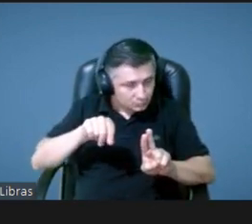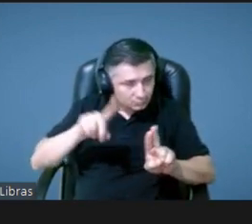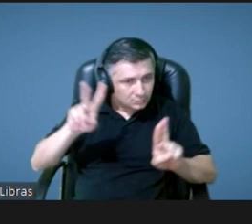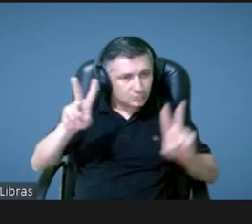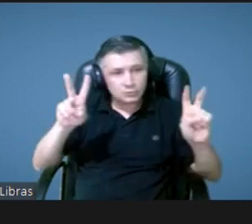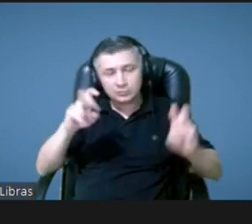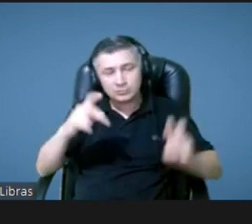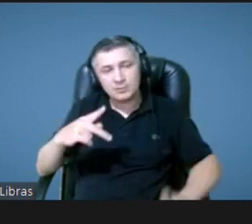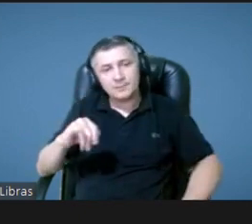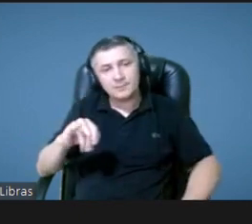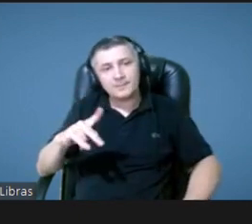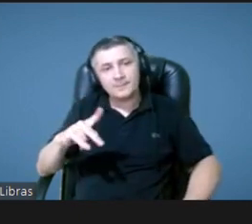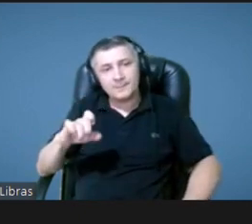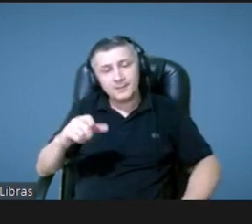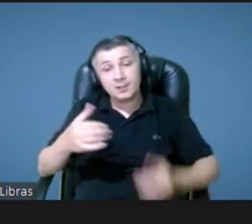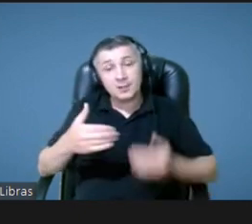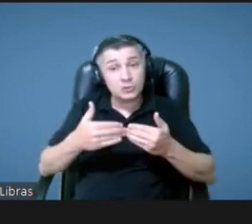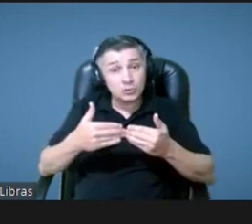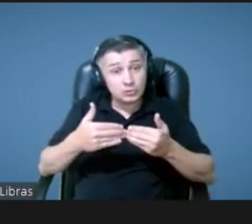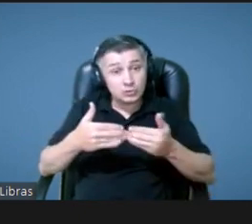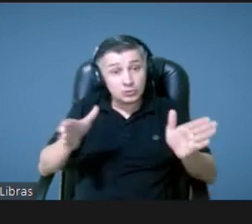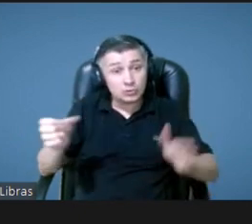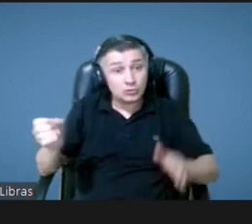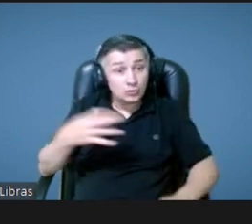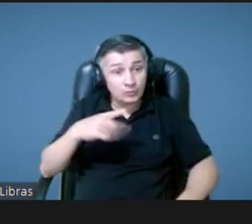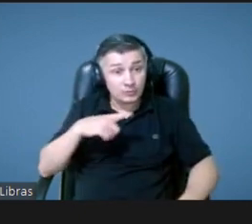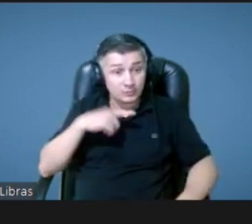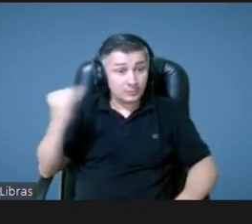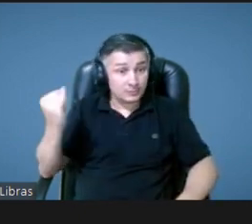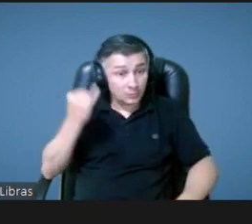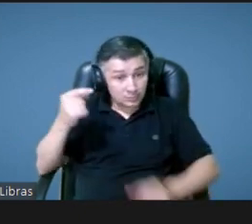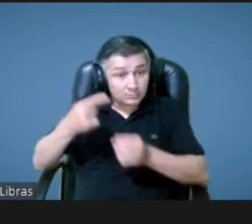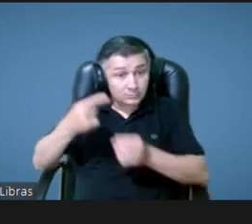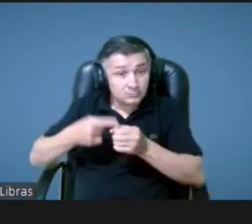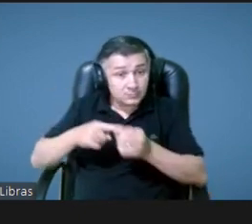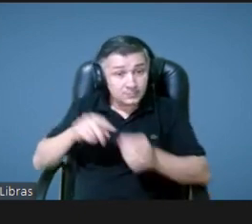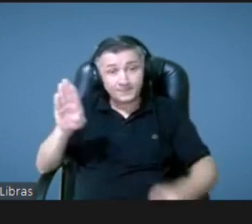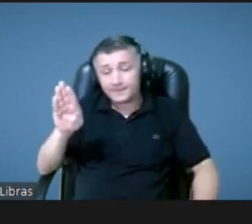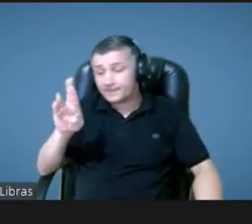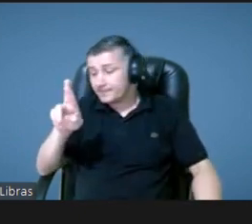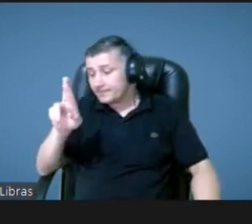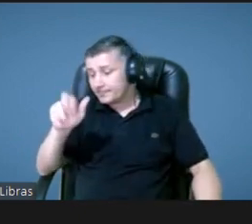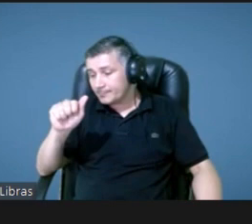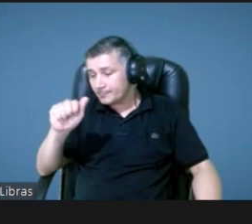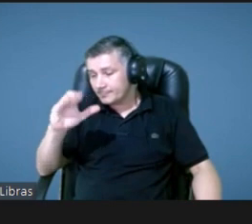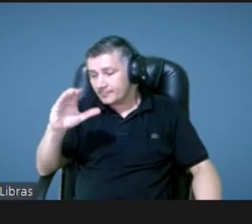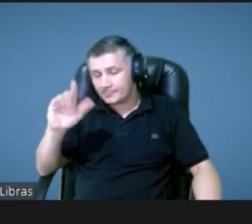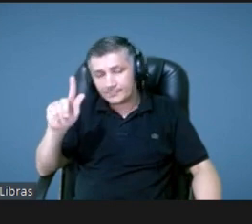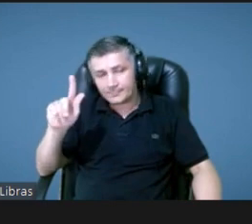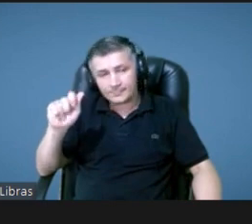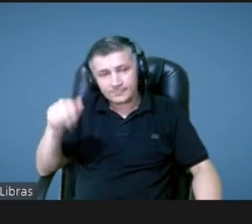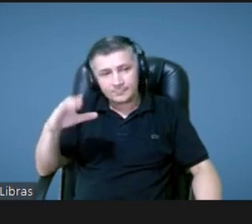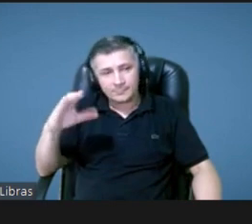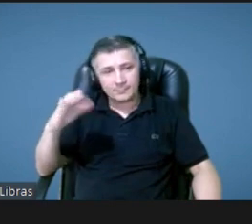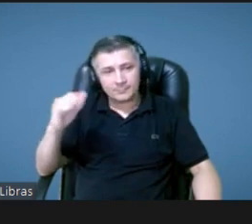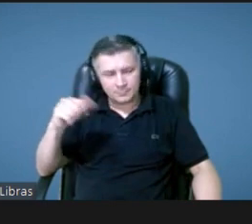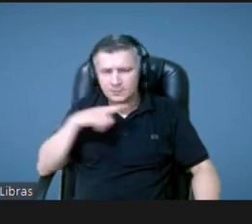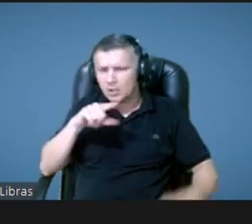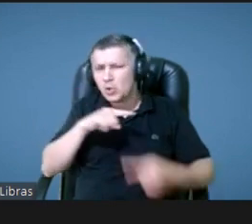first question has to do with the pipeline of launches. You have a major plot in